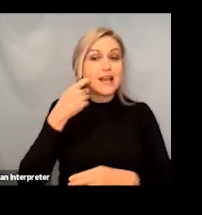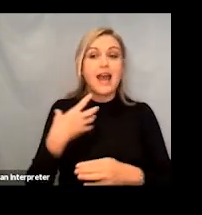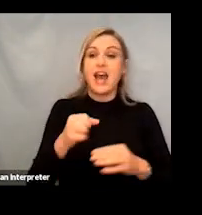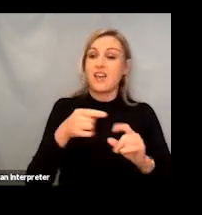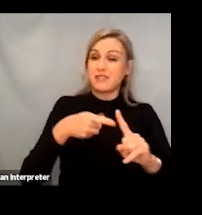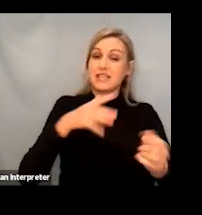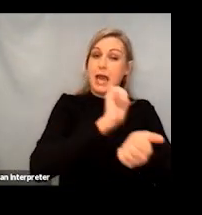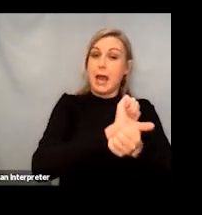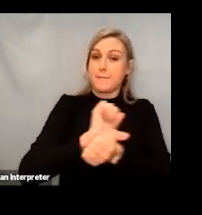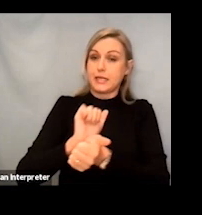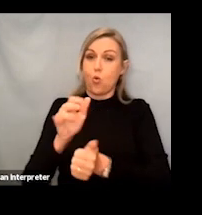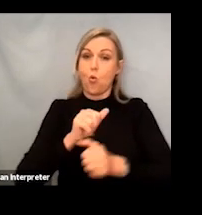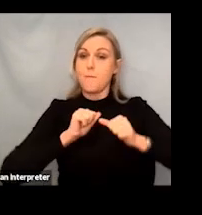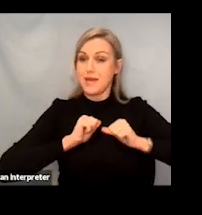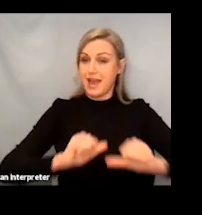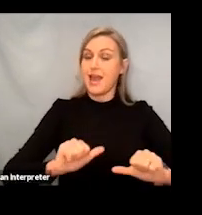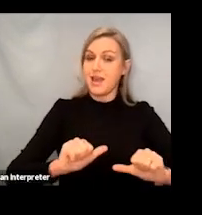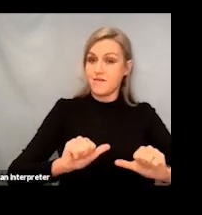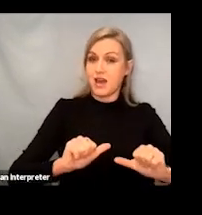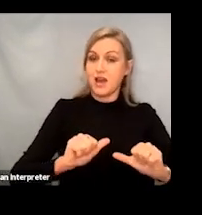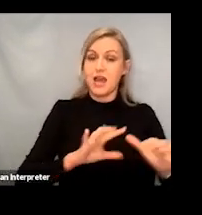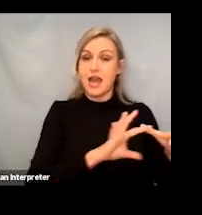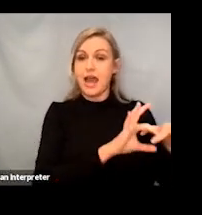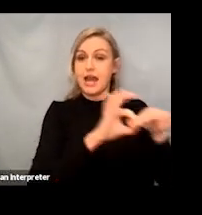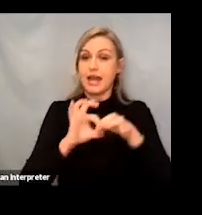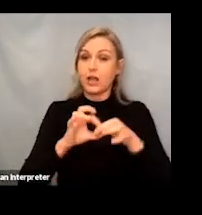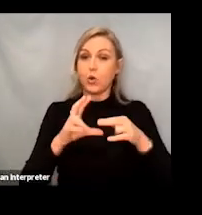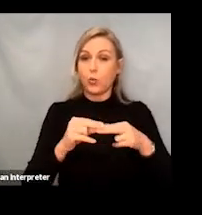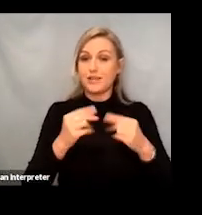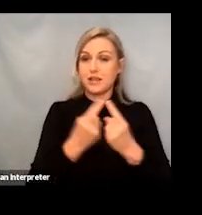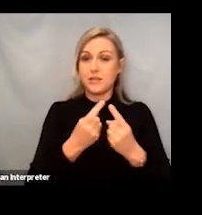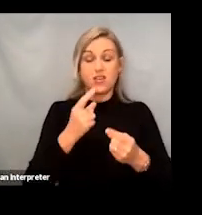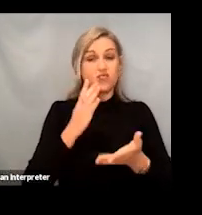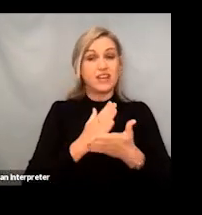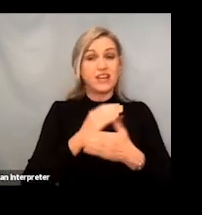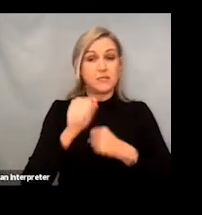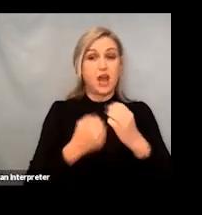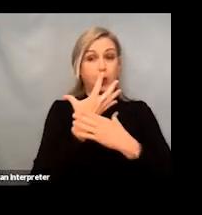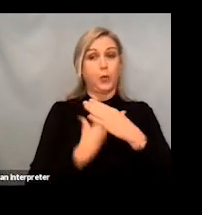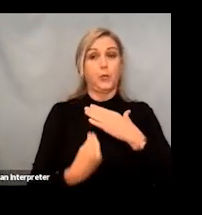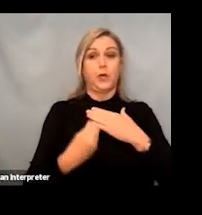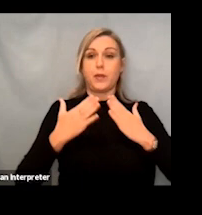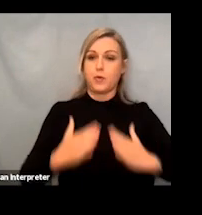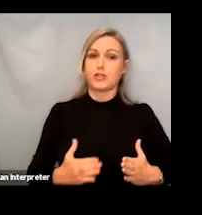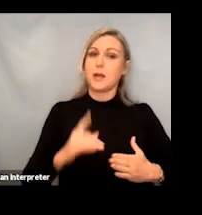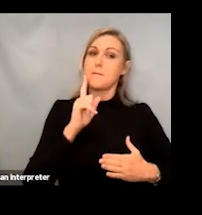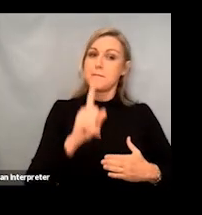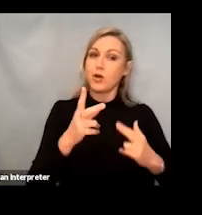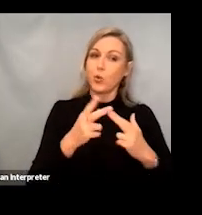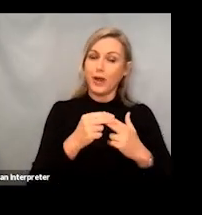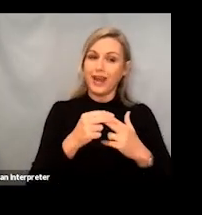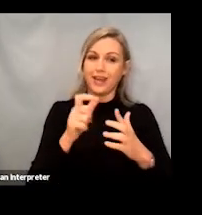in behavior and association that become stamped in. So with the psychedelic, you